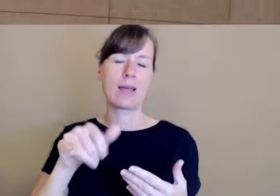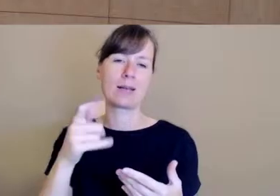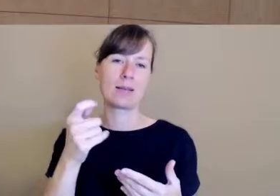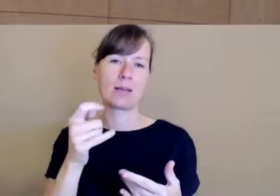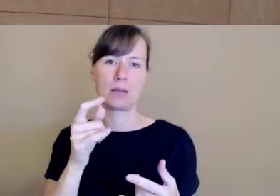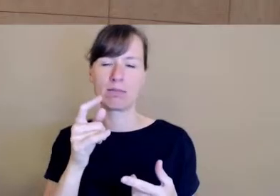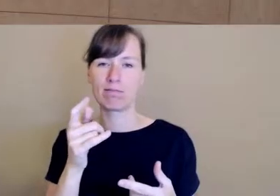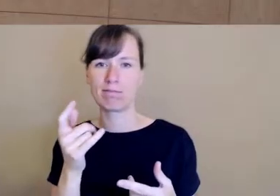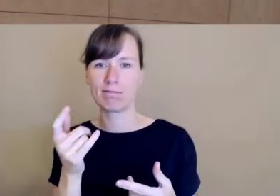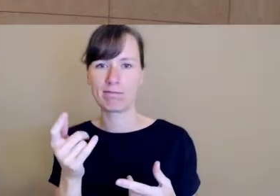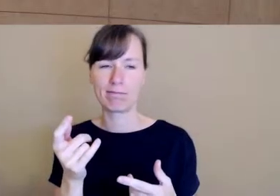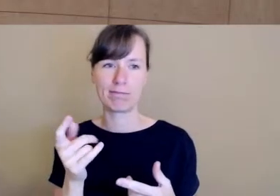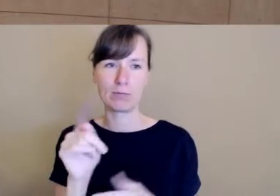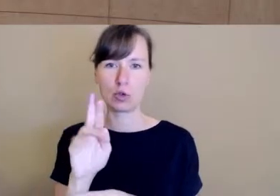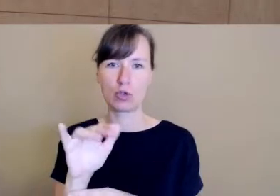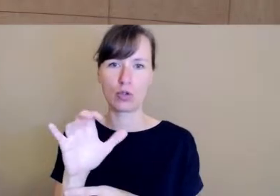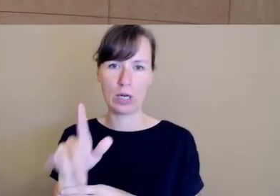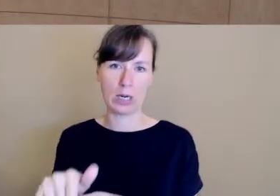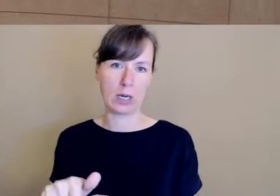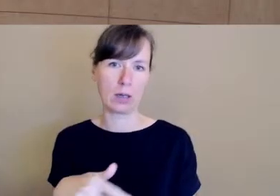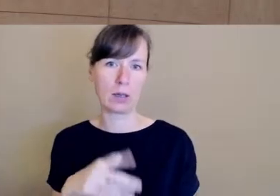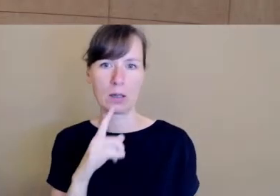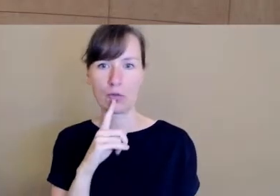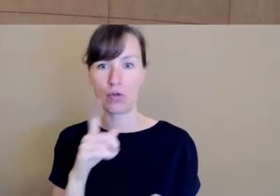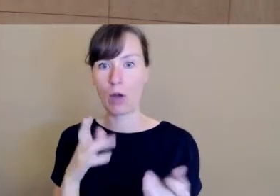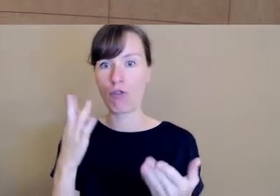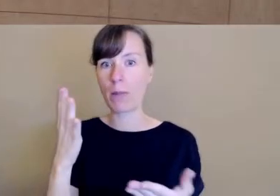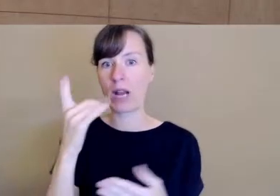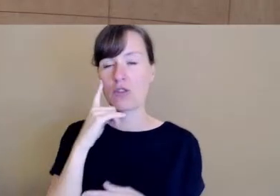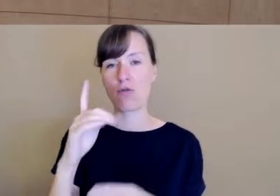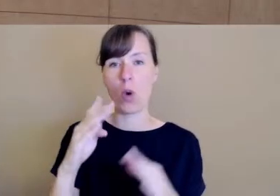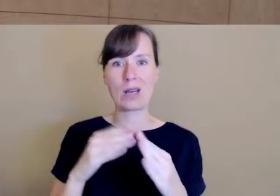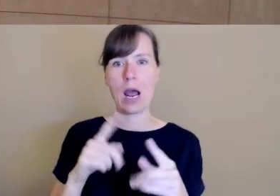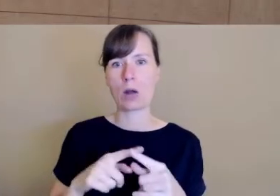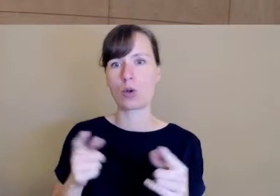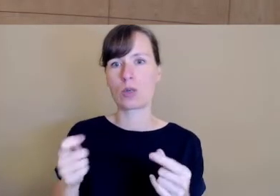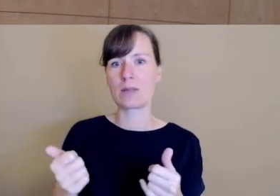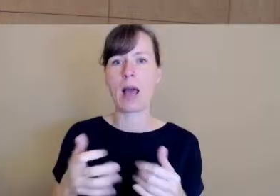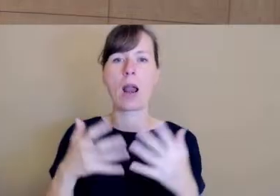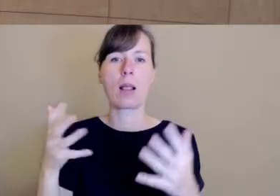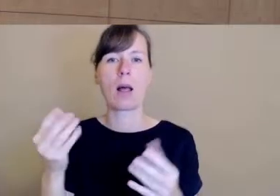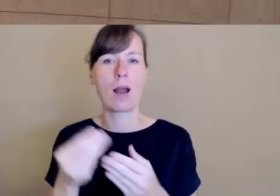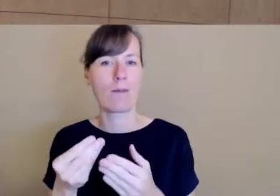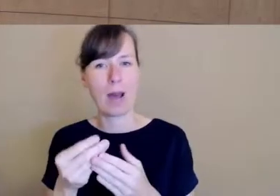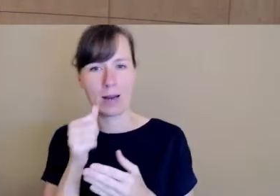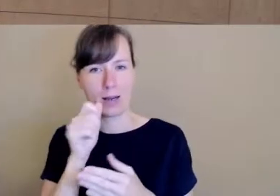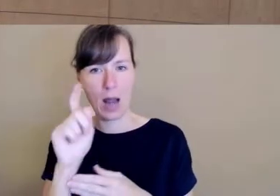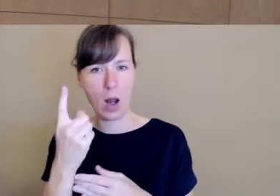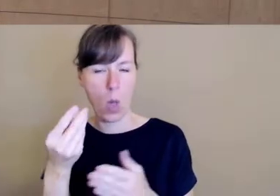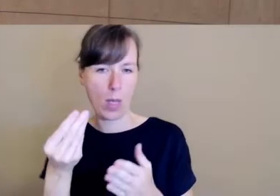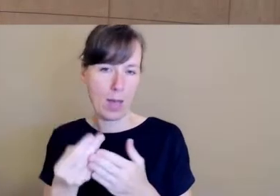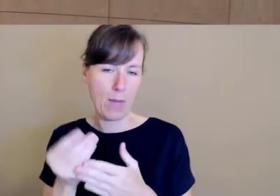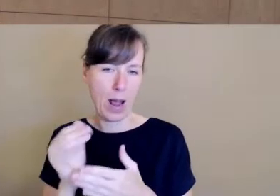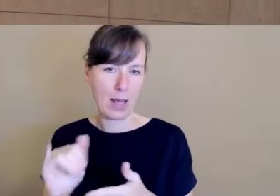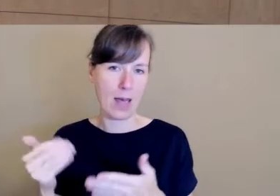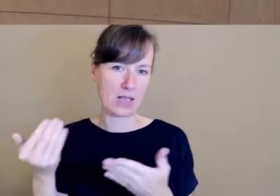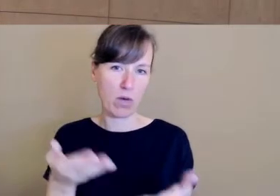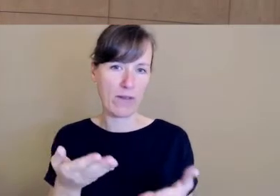because that's a recommendation for the town to spend a lot of money, not just the money that is sort of being